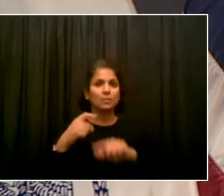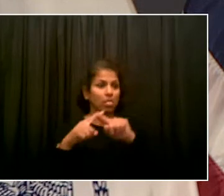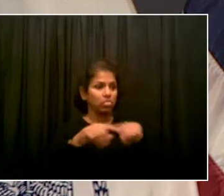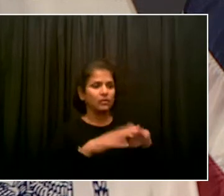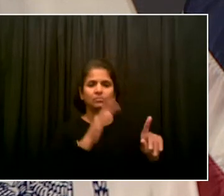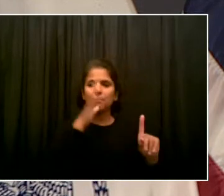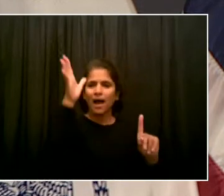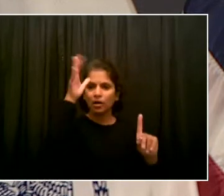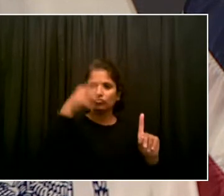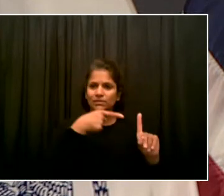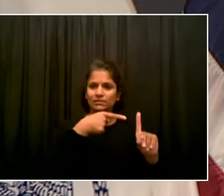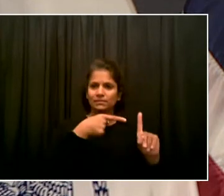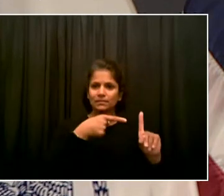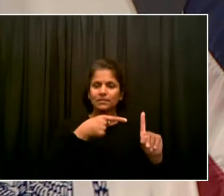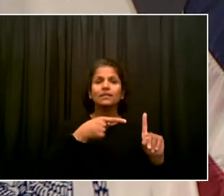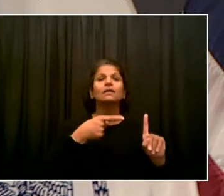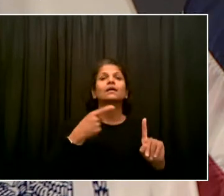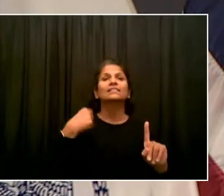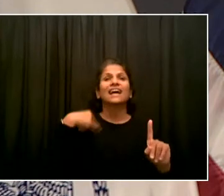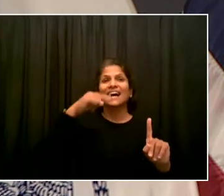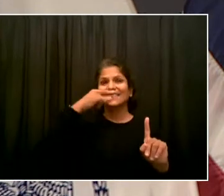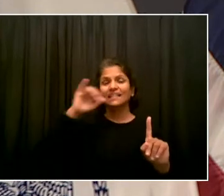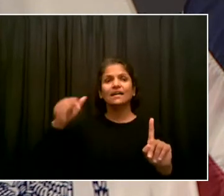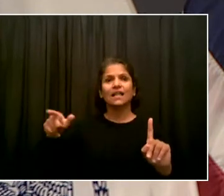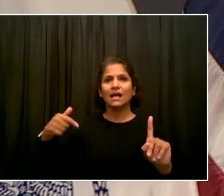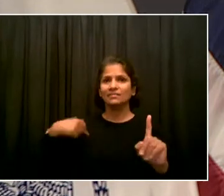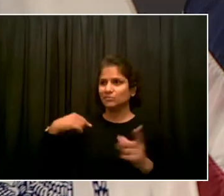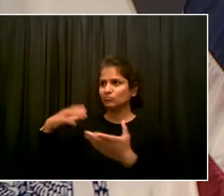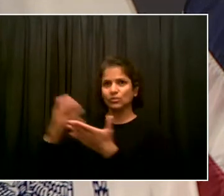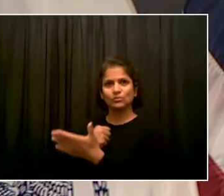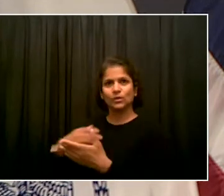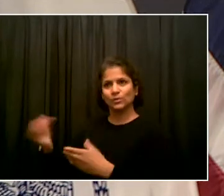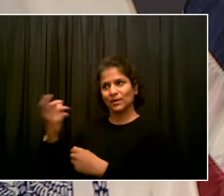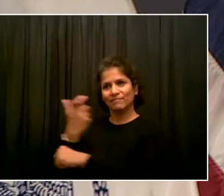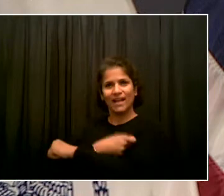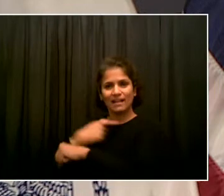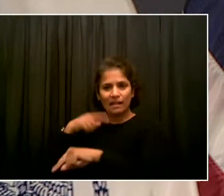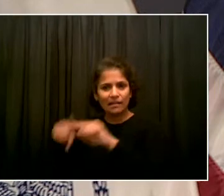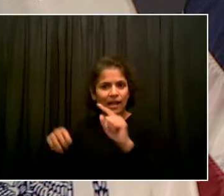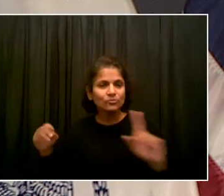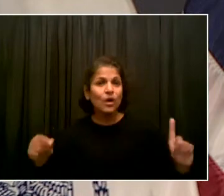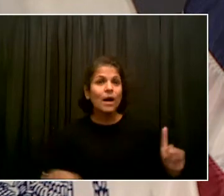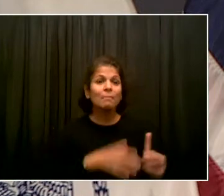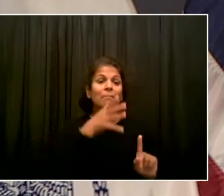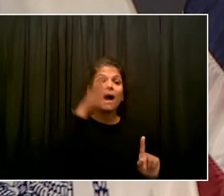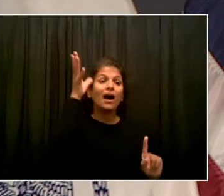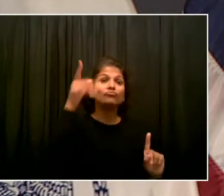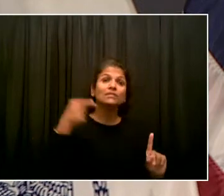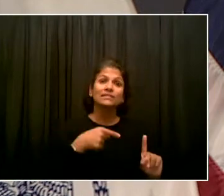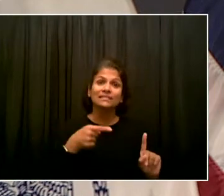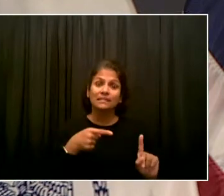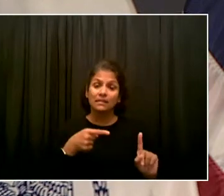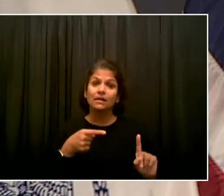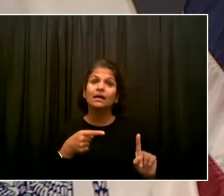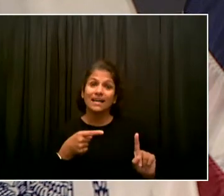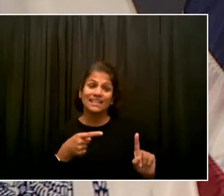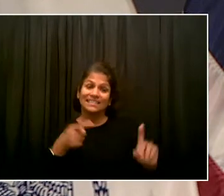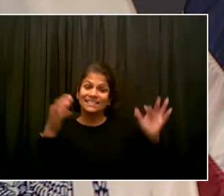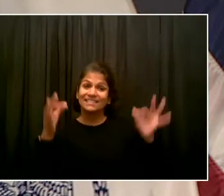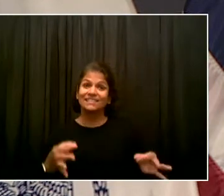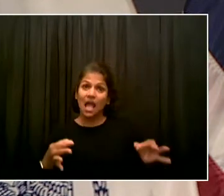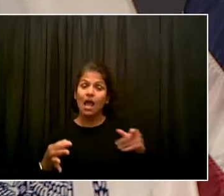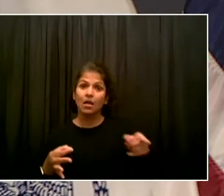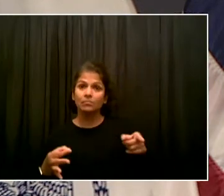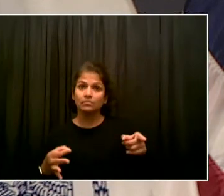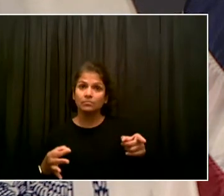unfortunately in my mind, too many adults who are not ready to give that consent. I want those kids in school no matter what. And the schools are extraordinarily safe